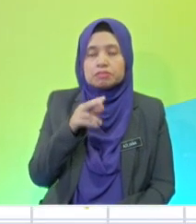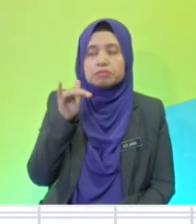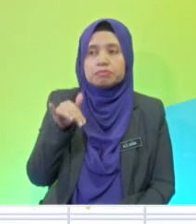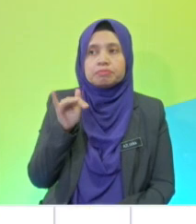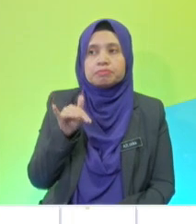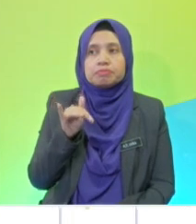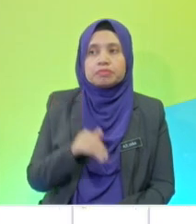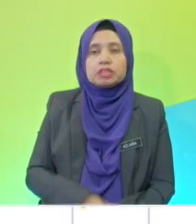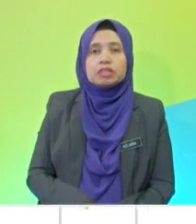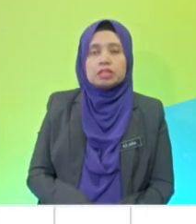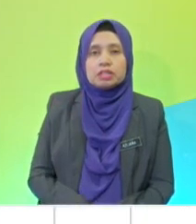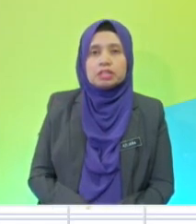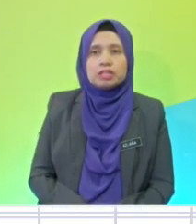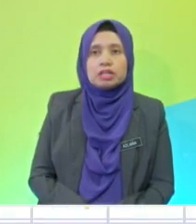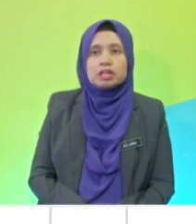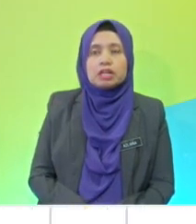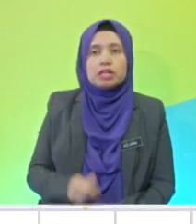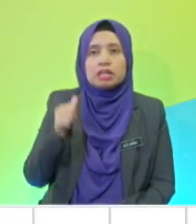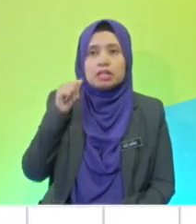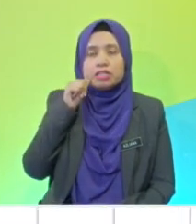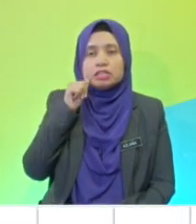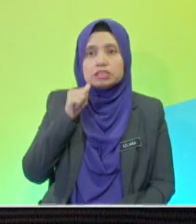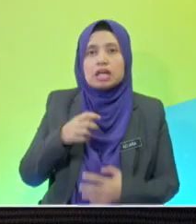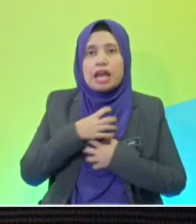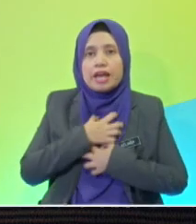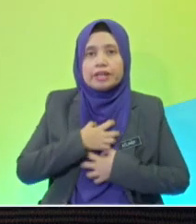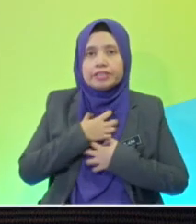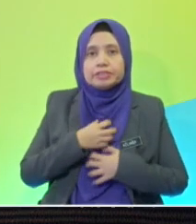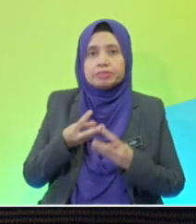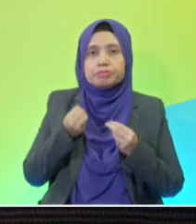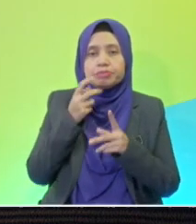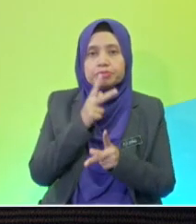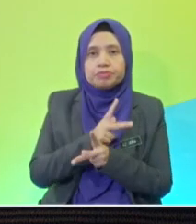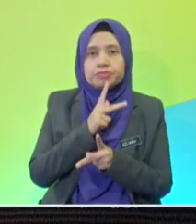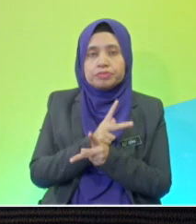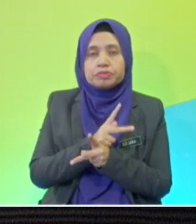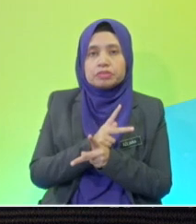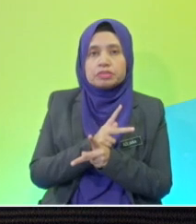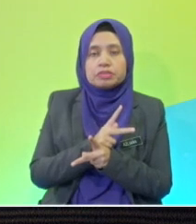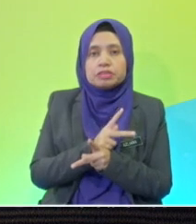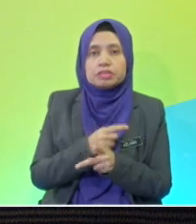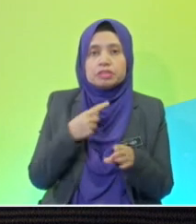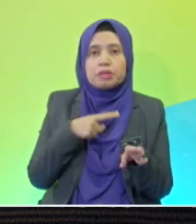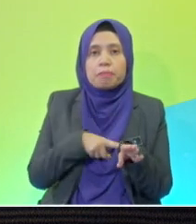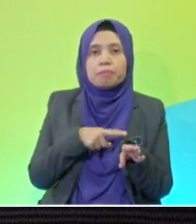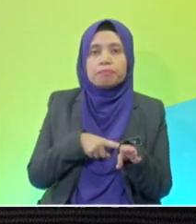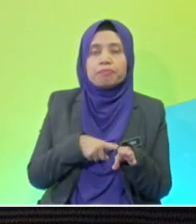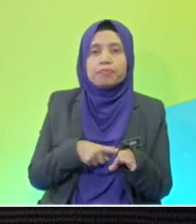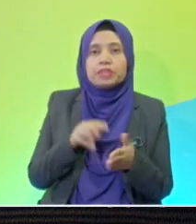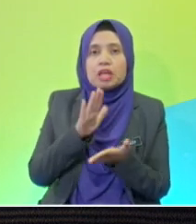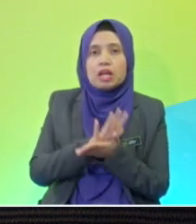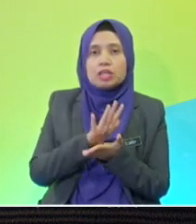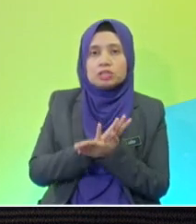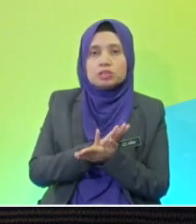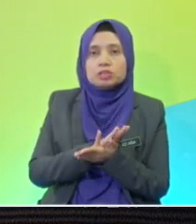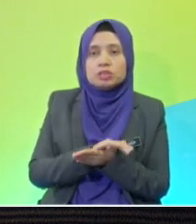Alright. that's the answer given by Anissa. She's excited. She wants to keep a doll inside it, and she wants to bury it in the school. Okay.